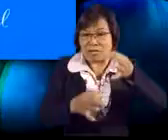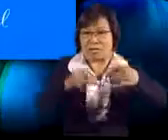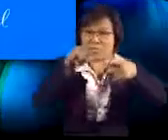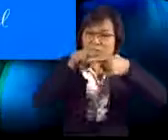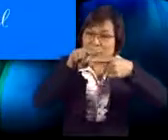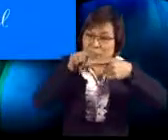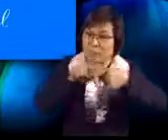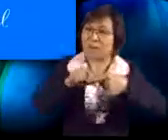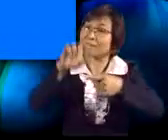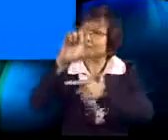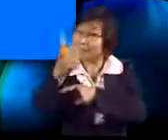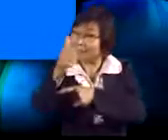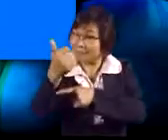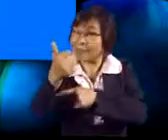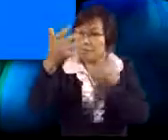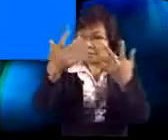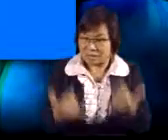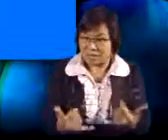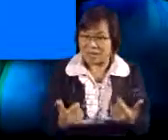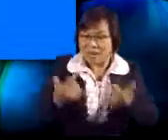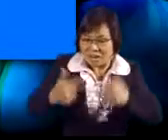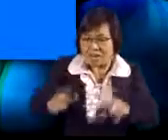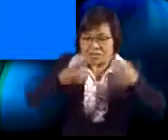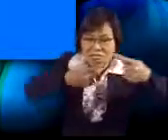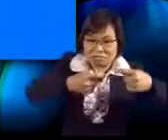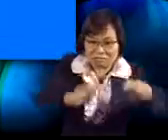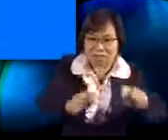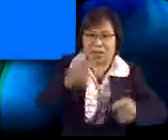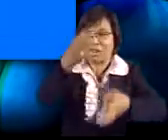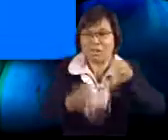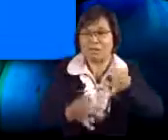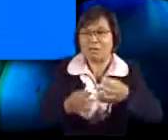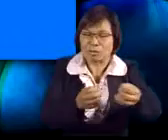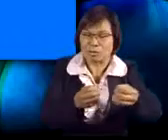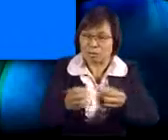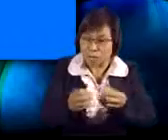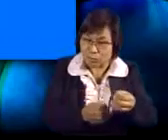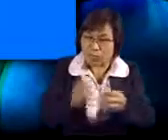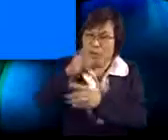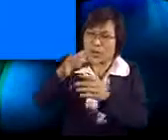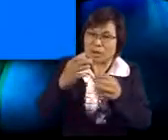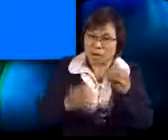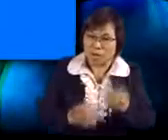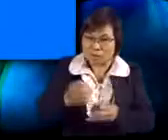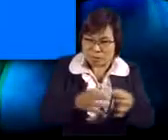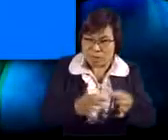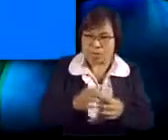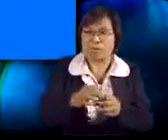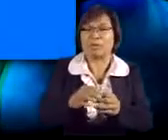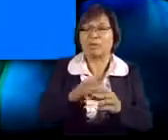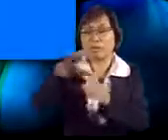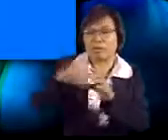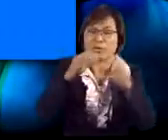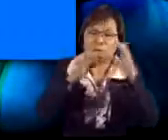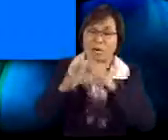divide by 10. Now, let's try if the operation involves conversation unit